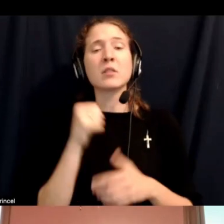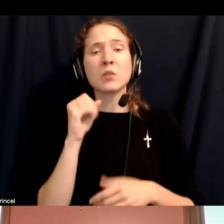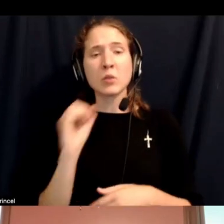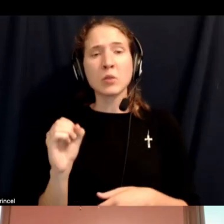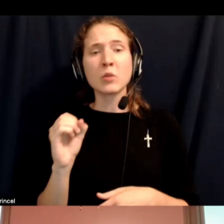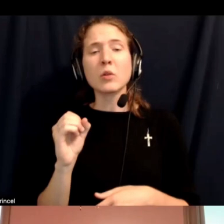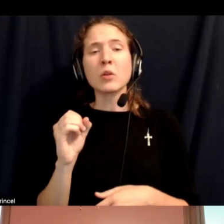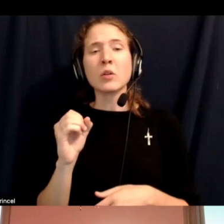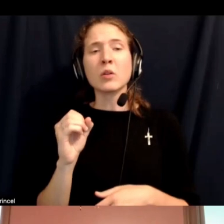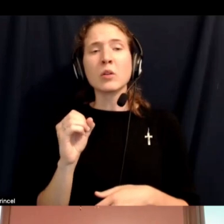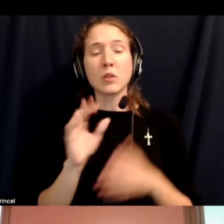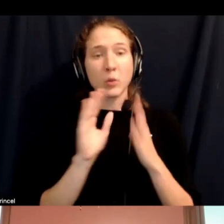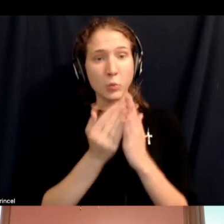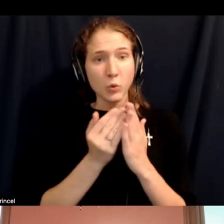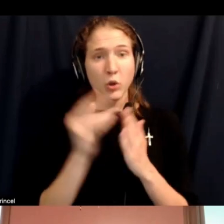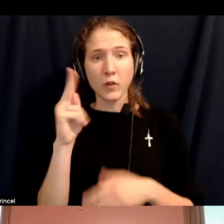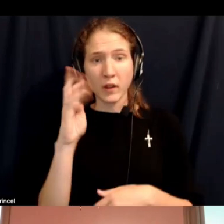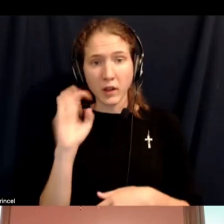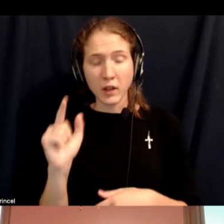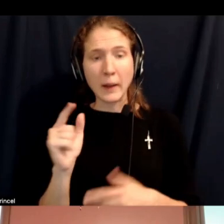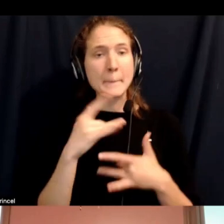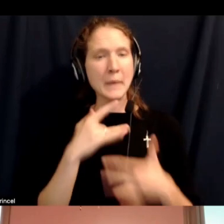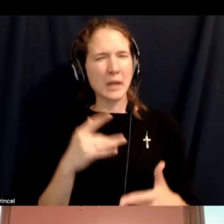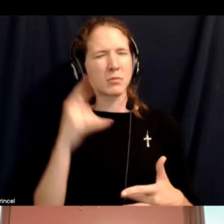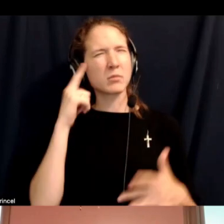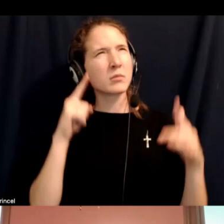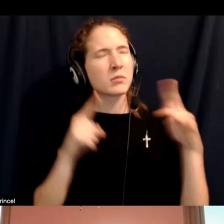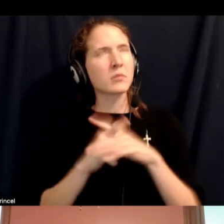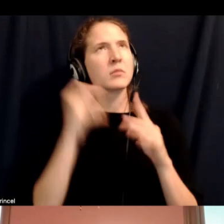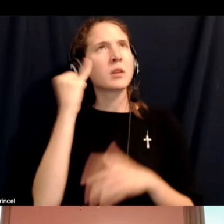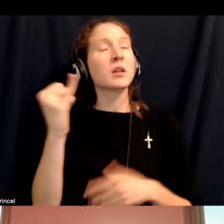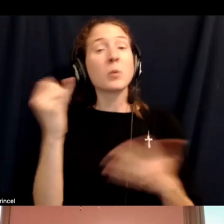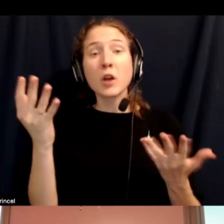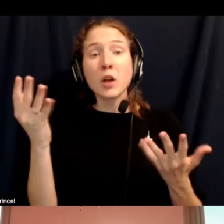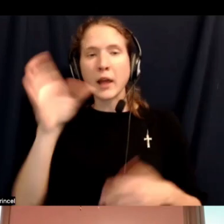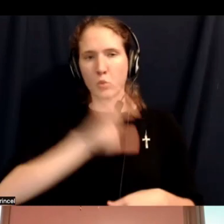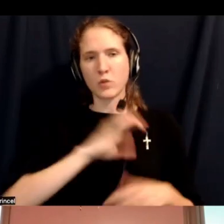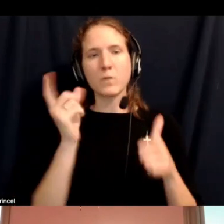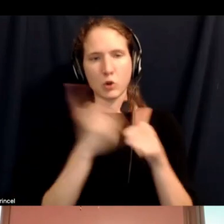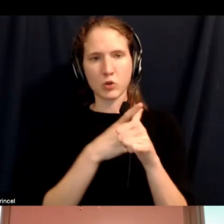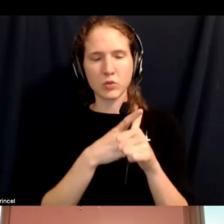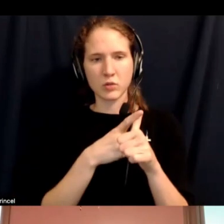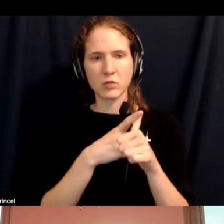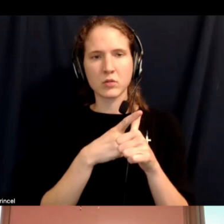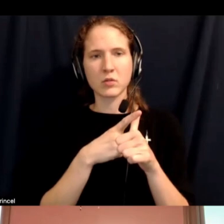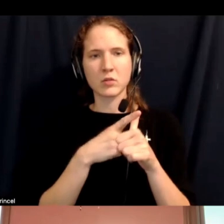way that a novel usually comes to me is in the form of a character who is in